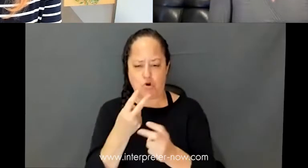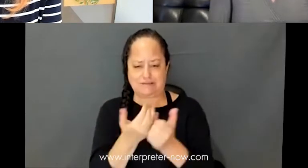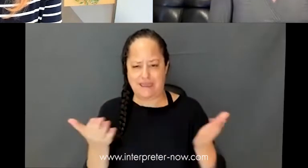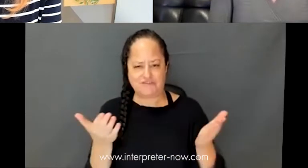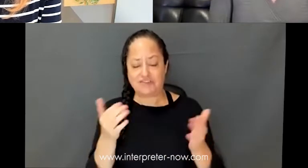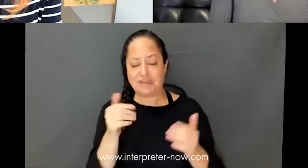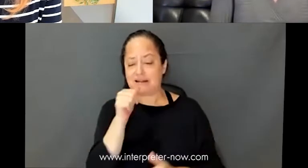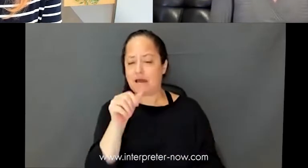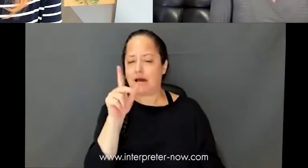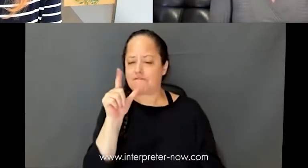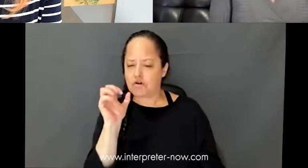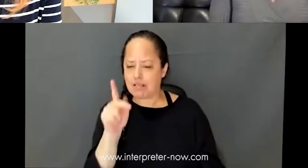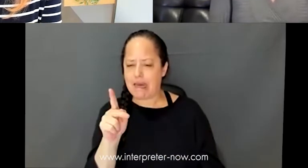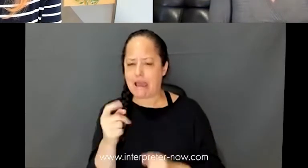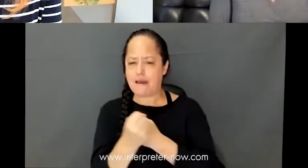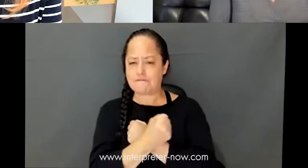of love,